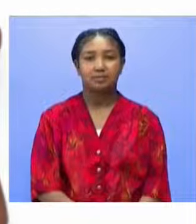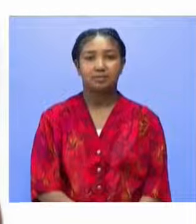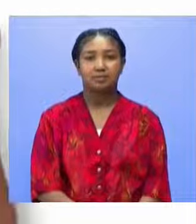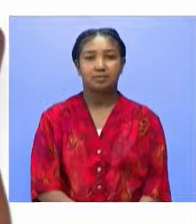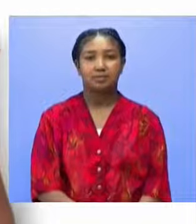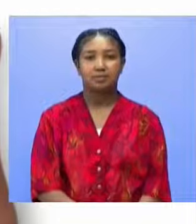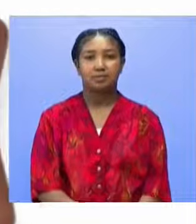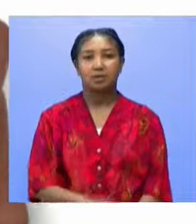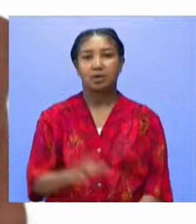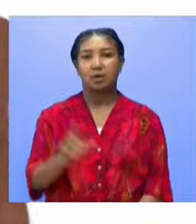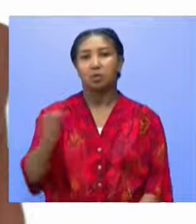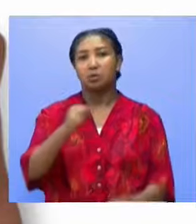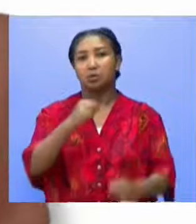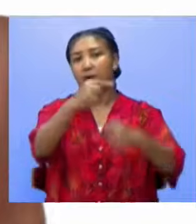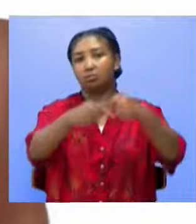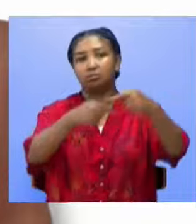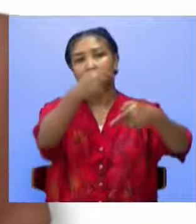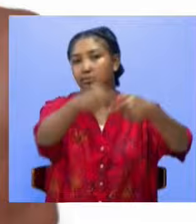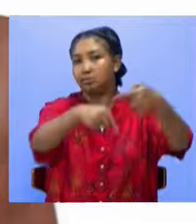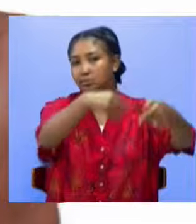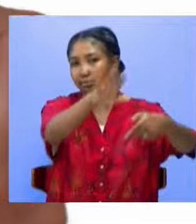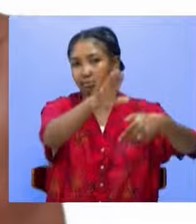has gone somewhere,